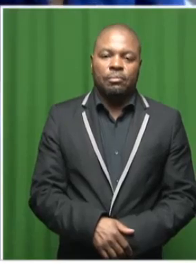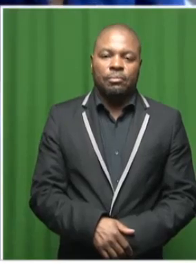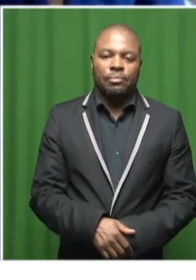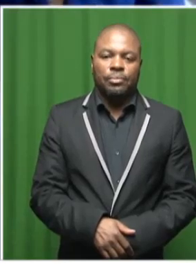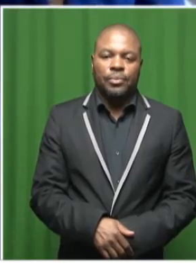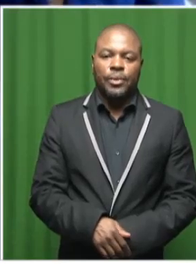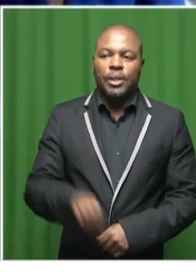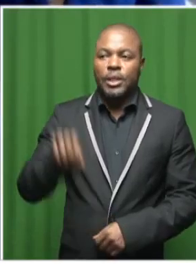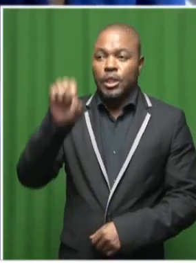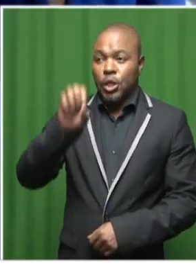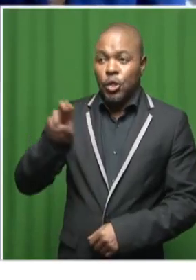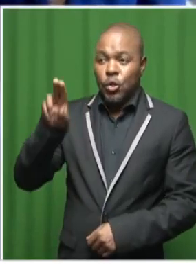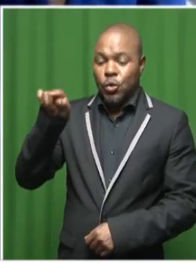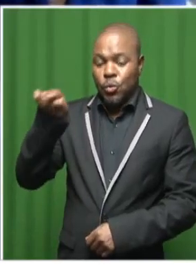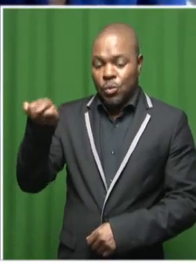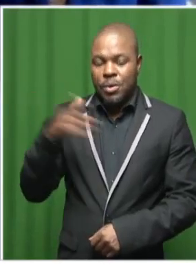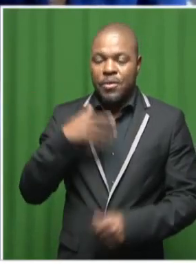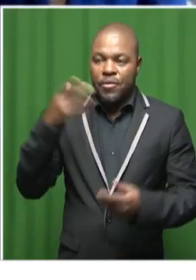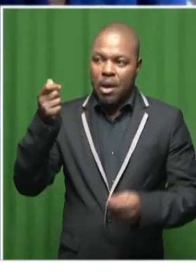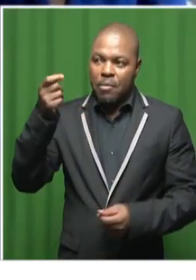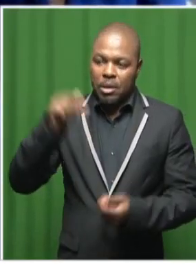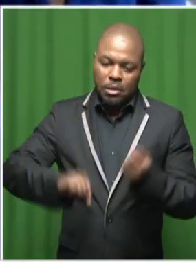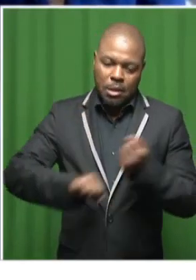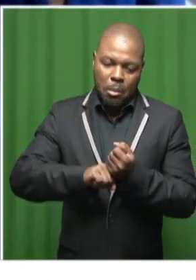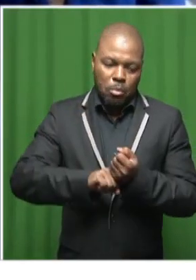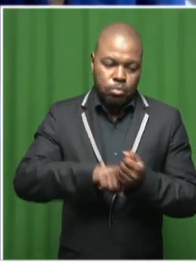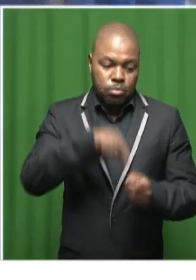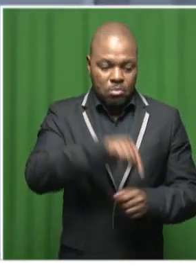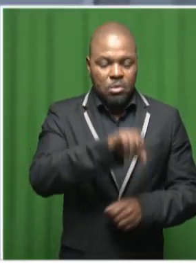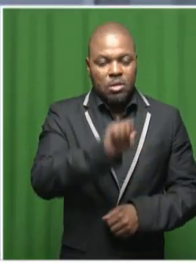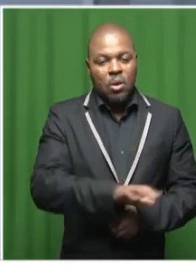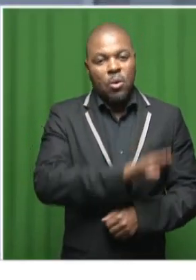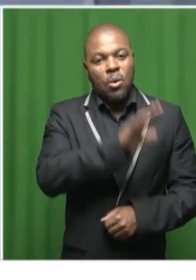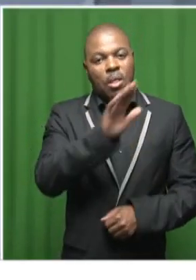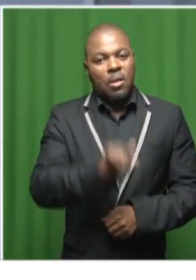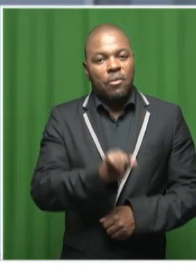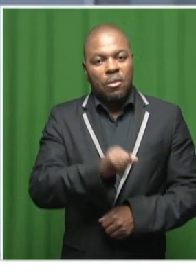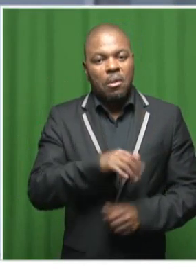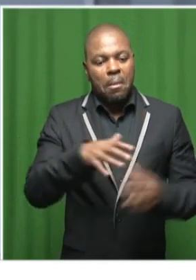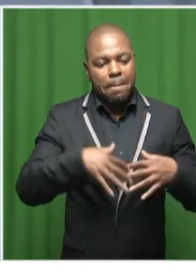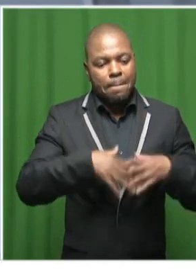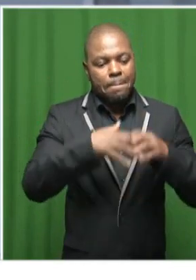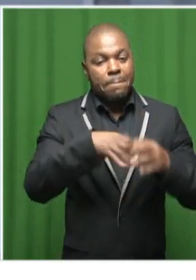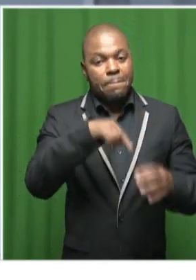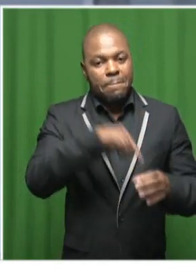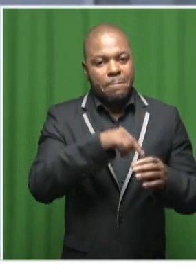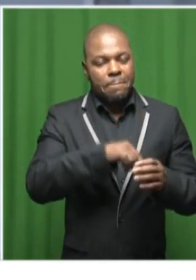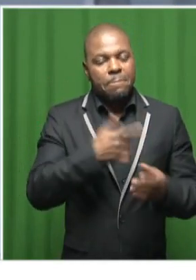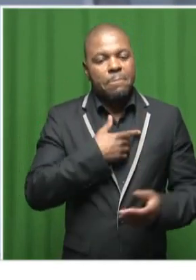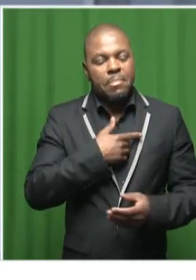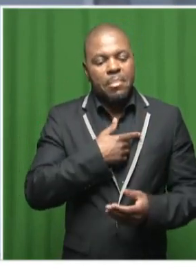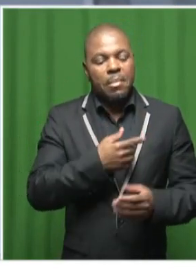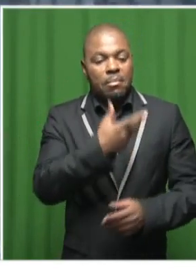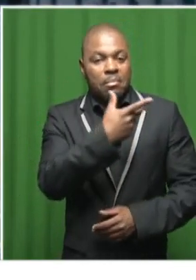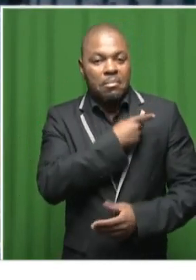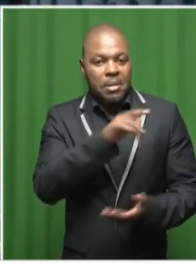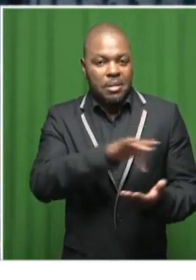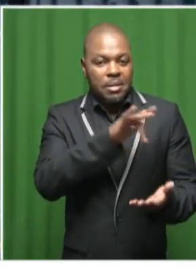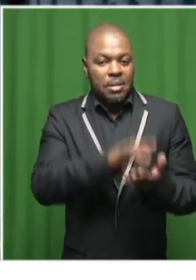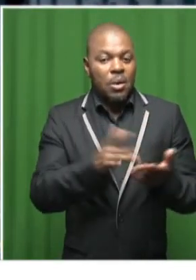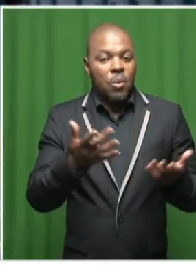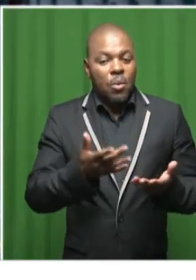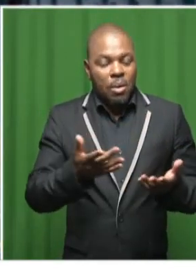The European Union provided financial support to South Africa in the establishment of a vaccine plant in Cape